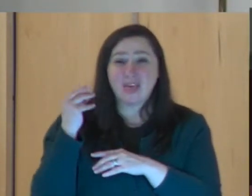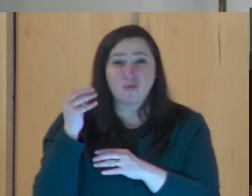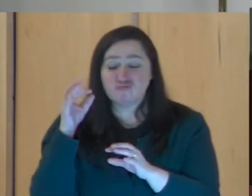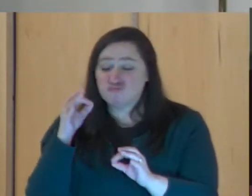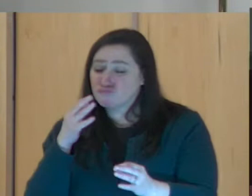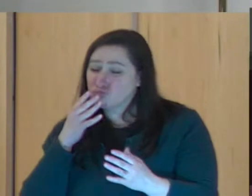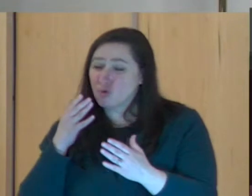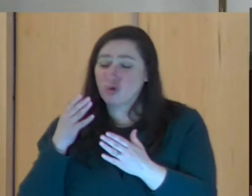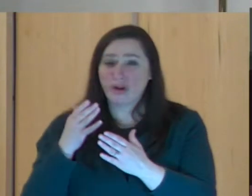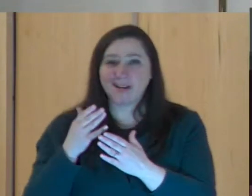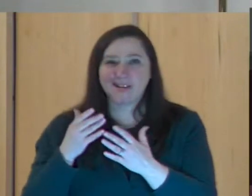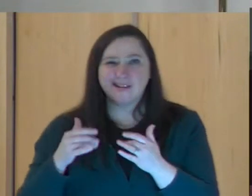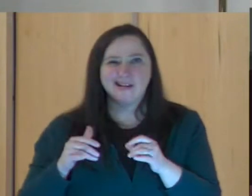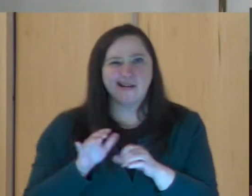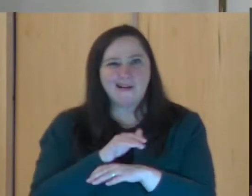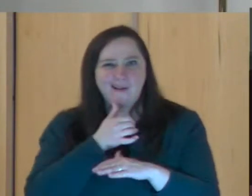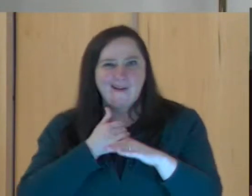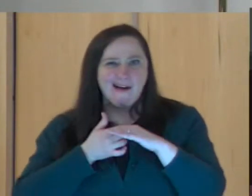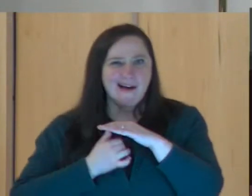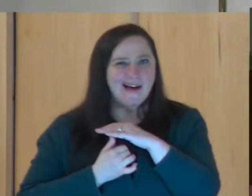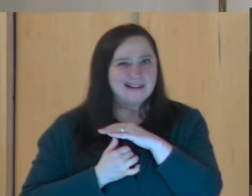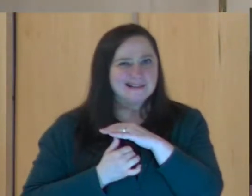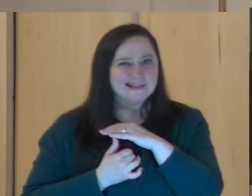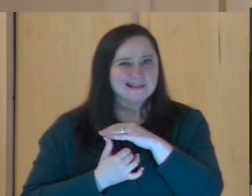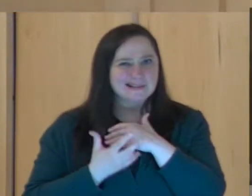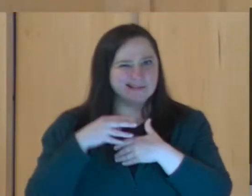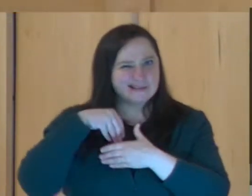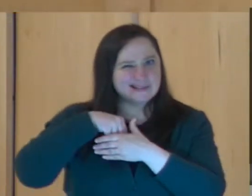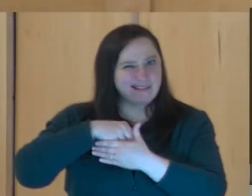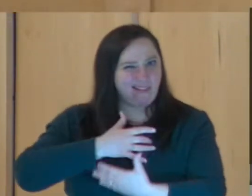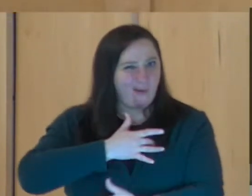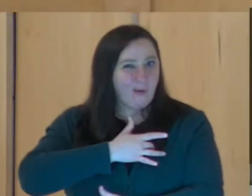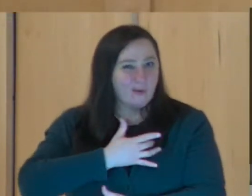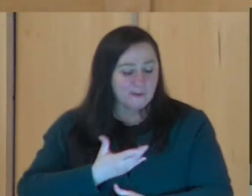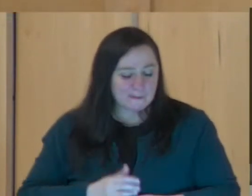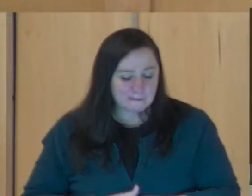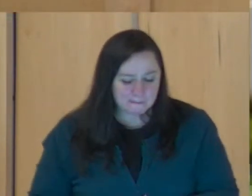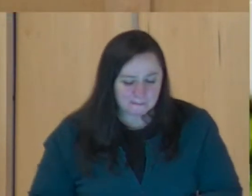completely hides what's evil deep in the heart.